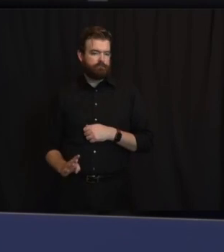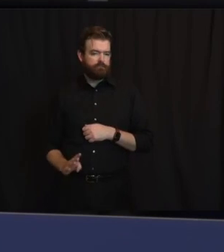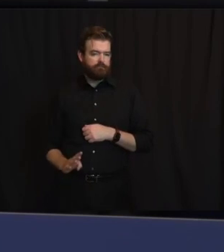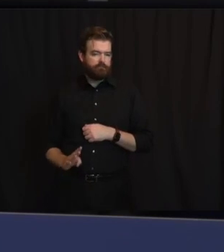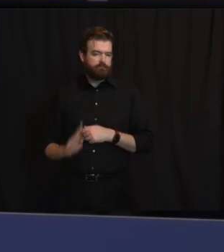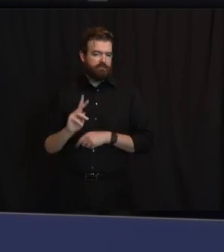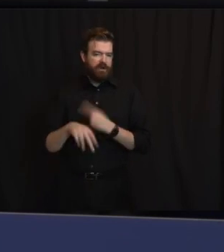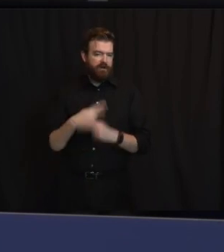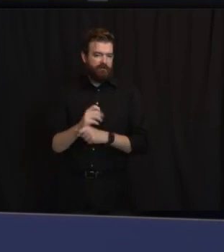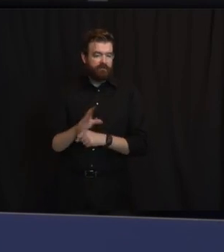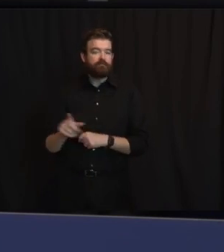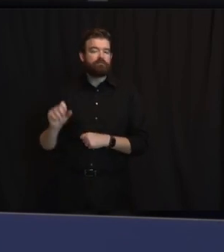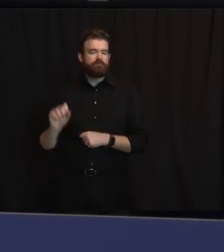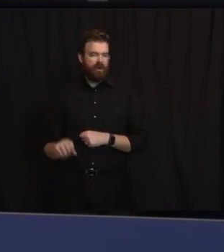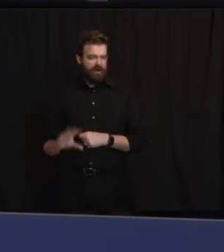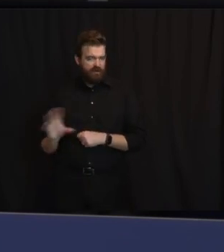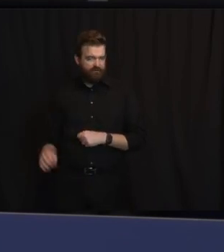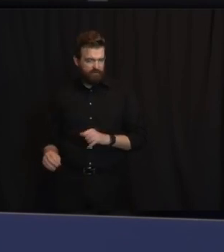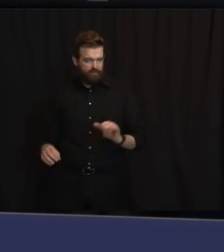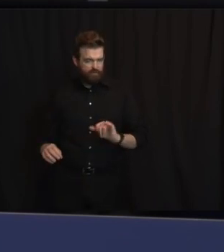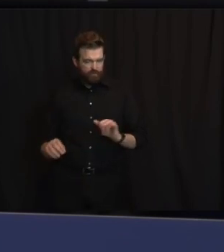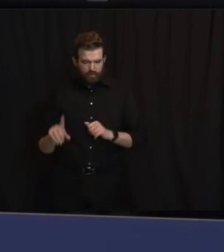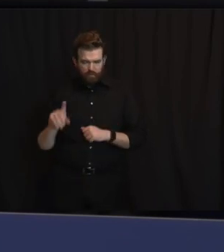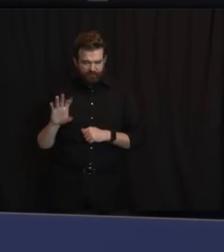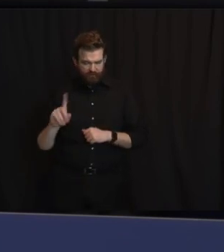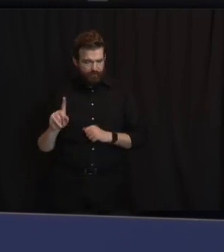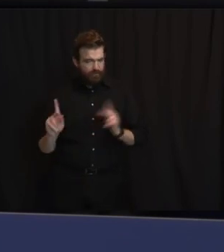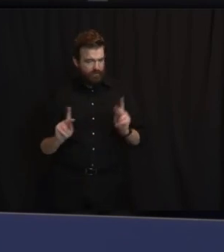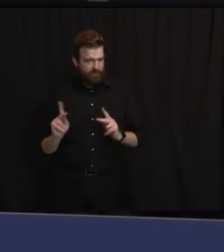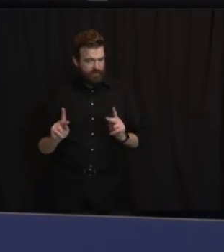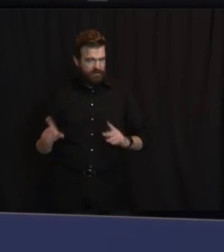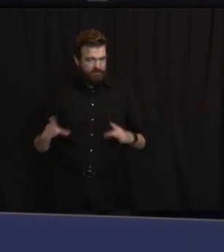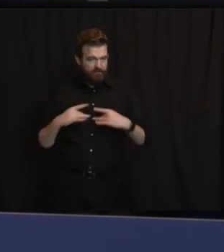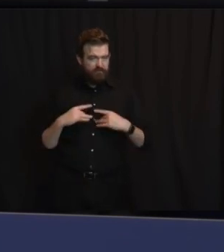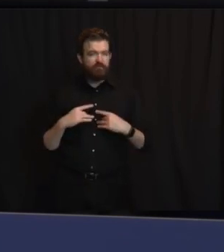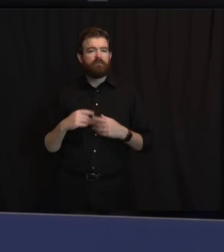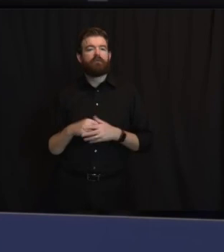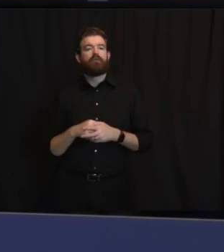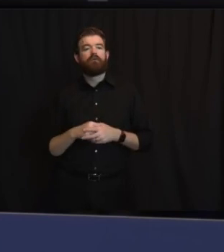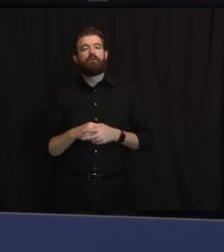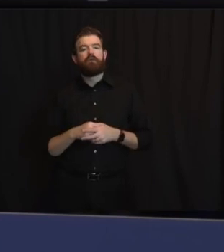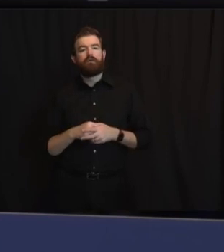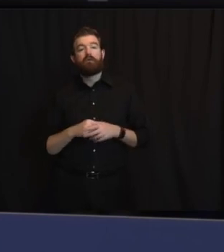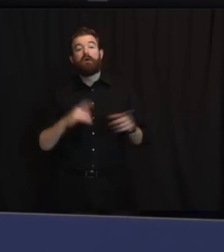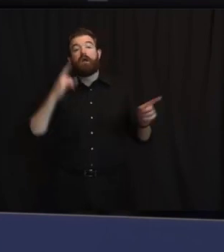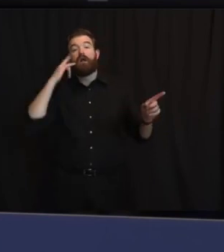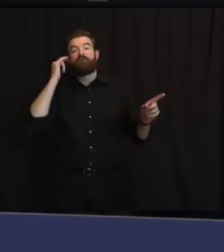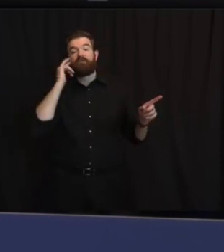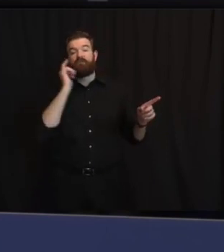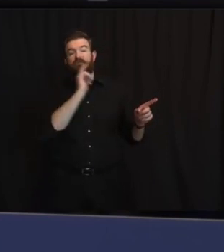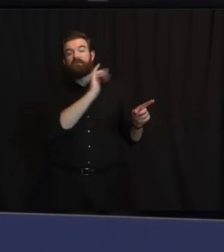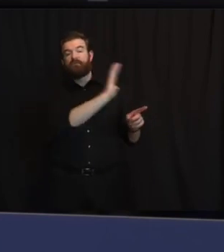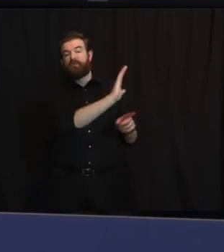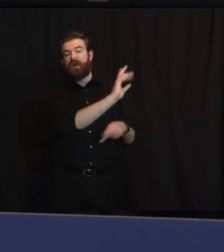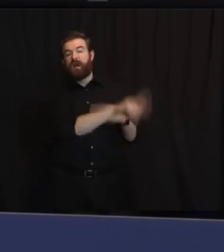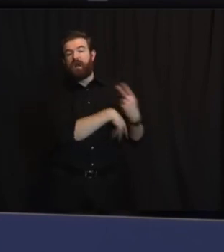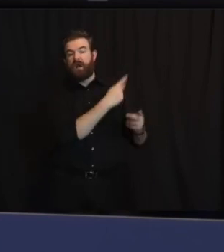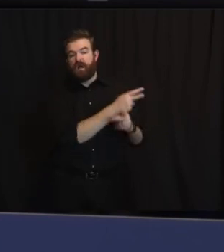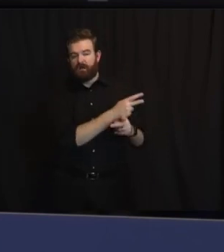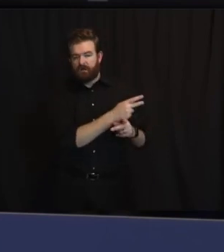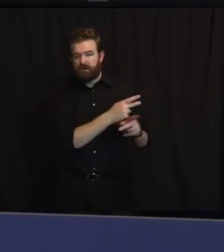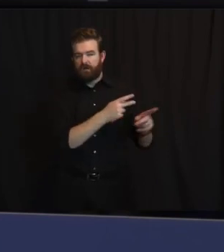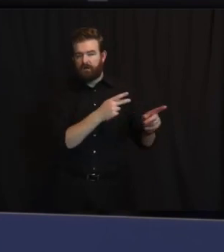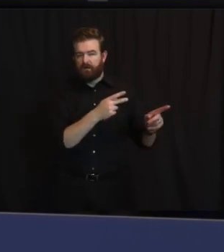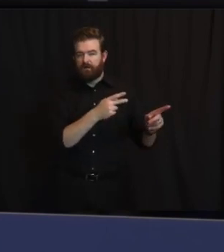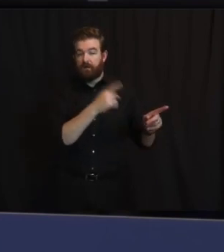B.1.351, and 141 reports of the California variants, of which there are 2 types,